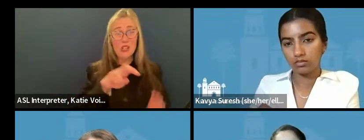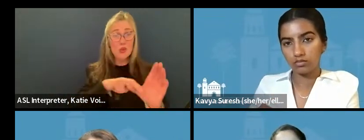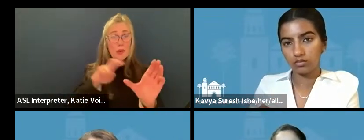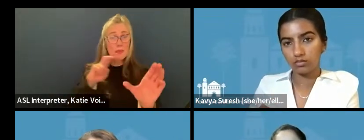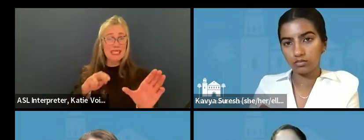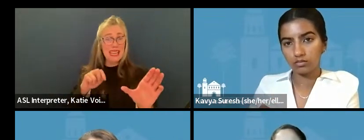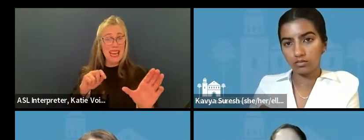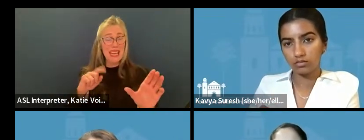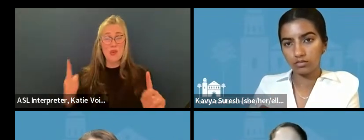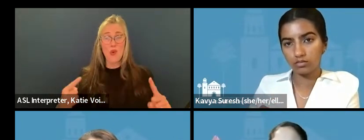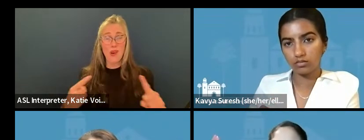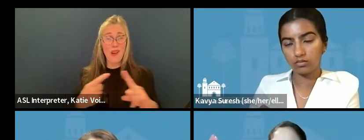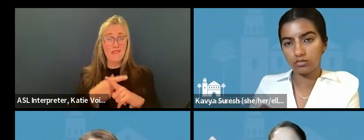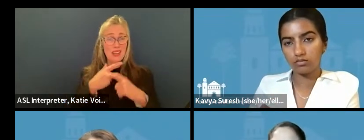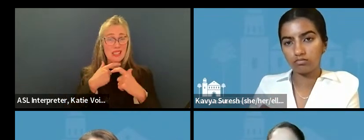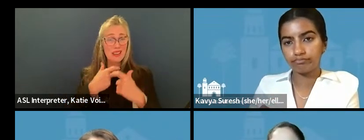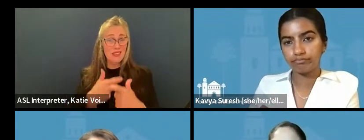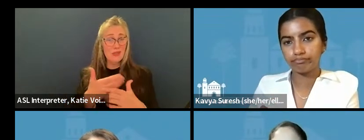motion?